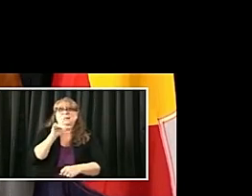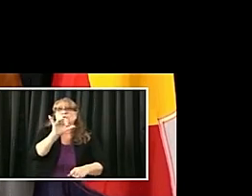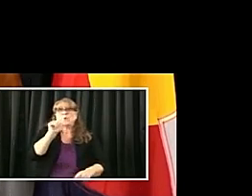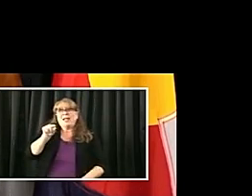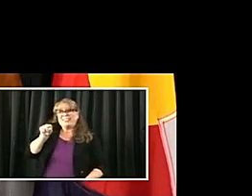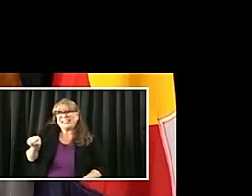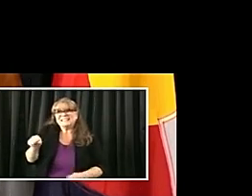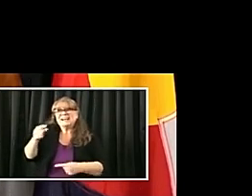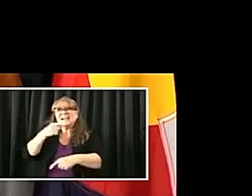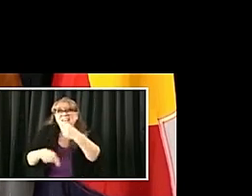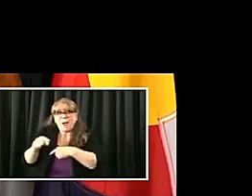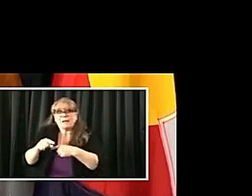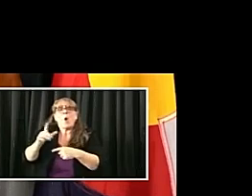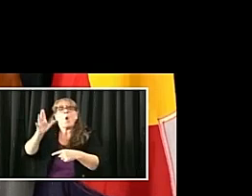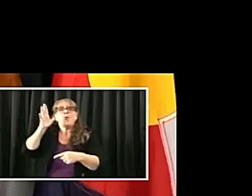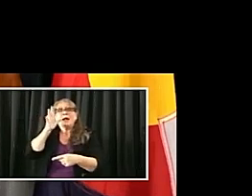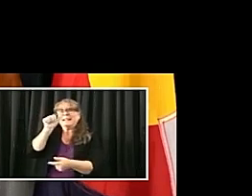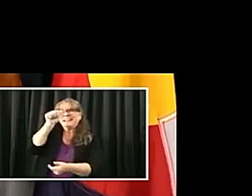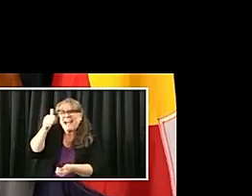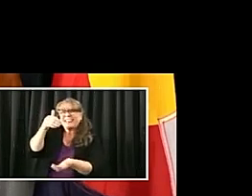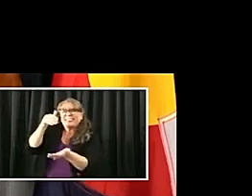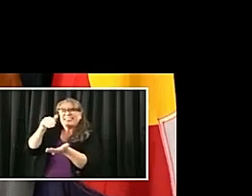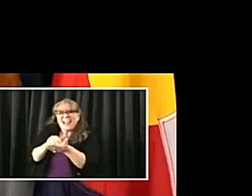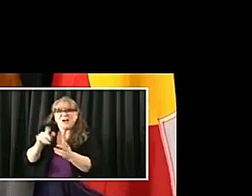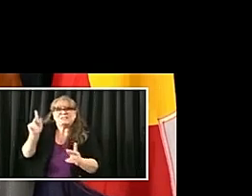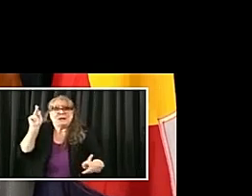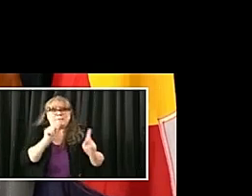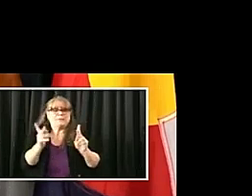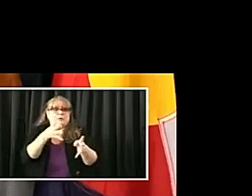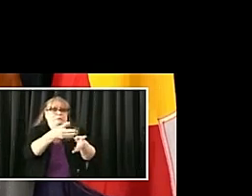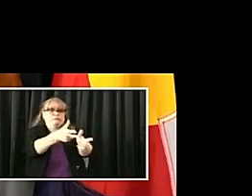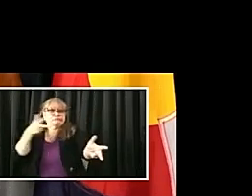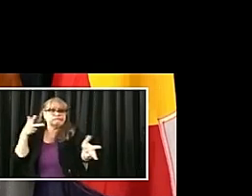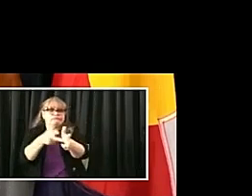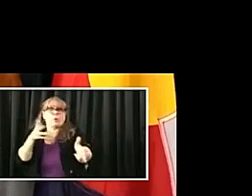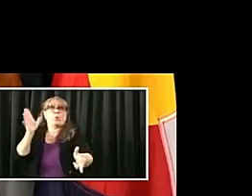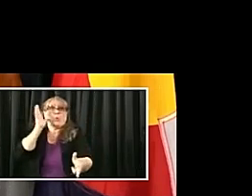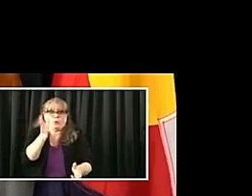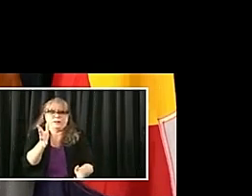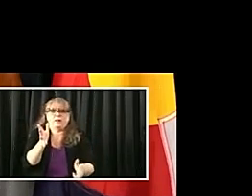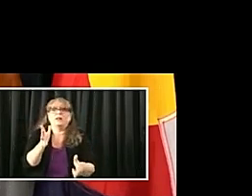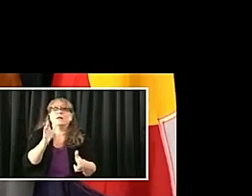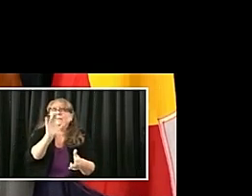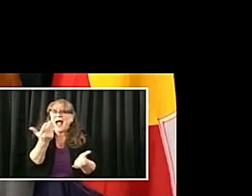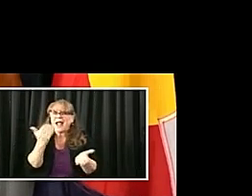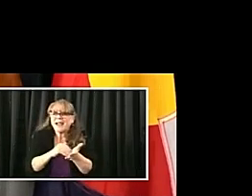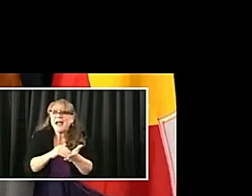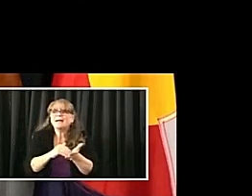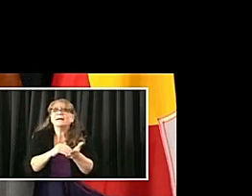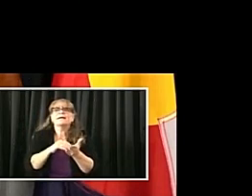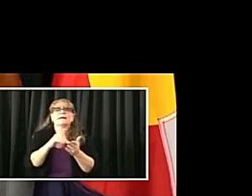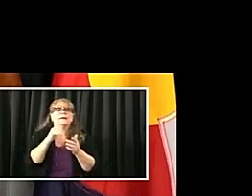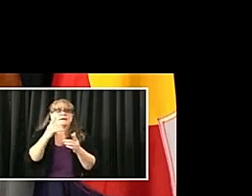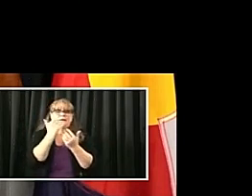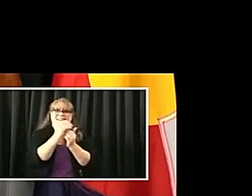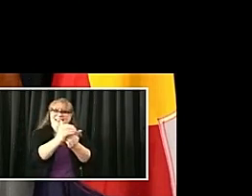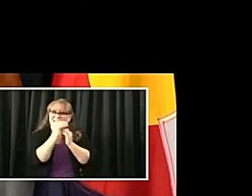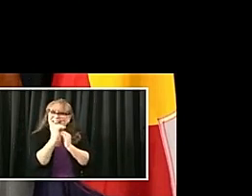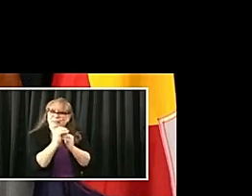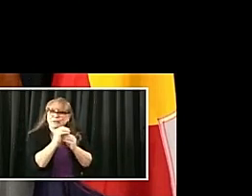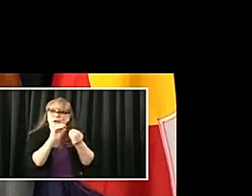again, just to put people say, why aren't there more of those sites? Well, put that in perspective. We get 70,000 vaccines, and they can do 10,000 a day at one